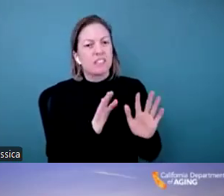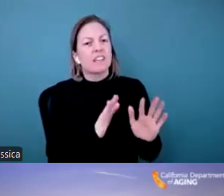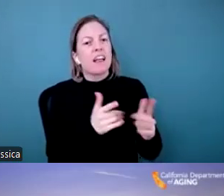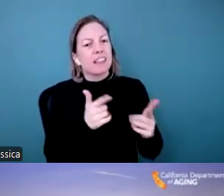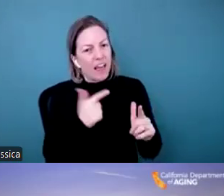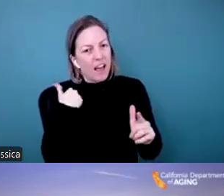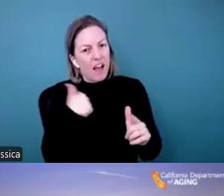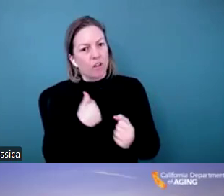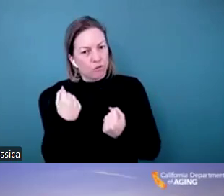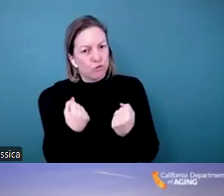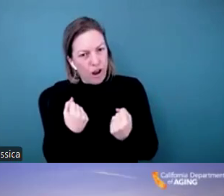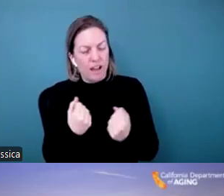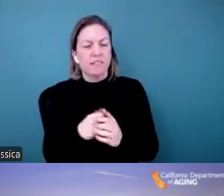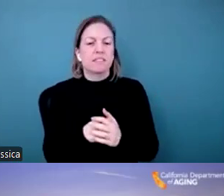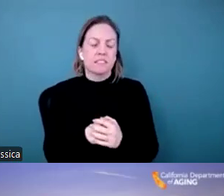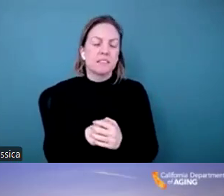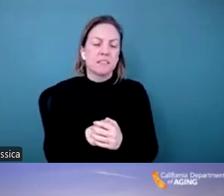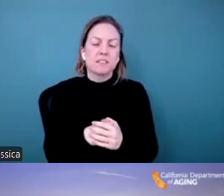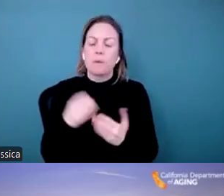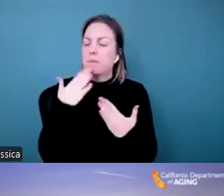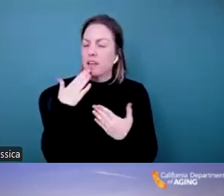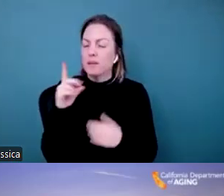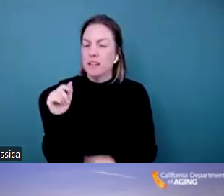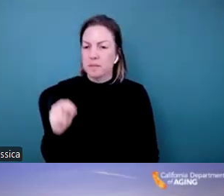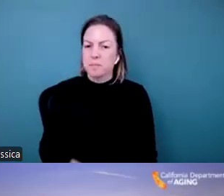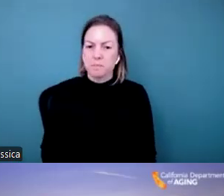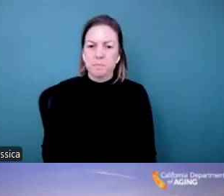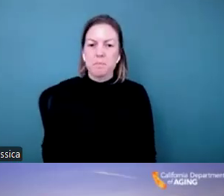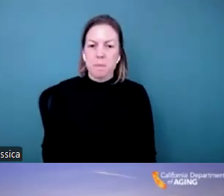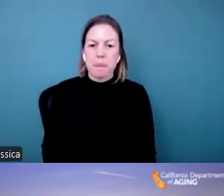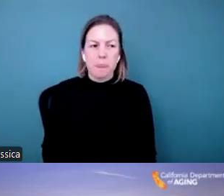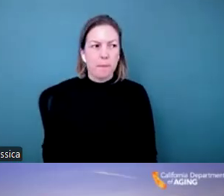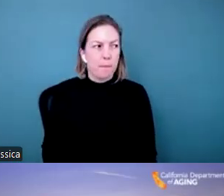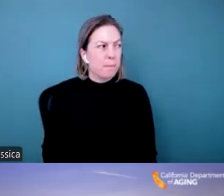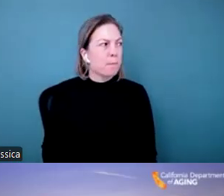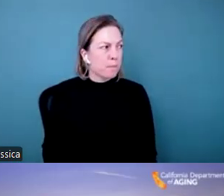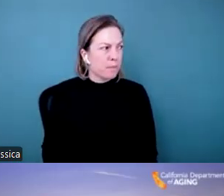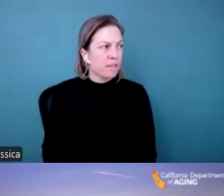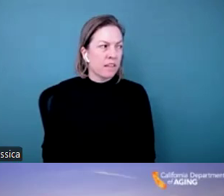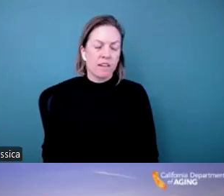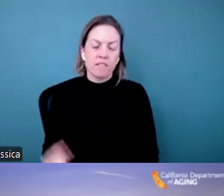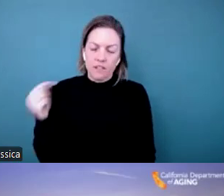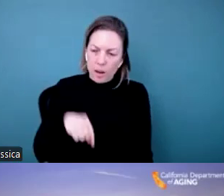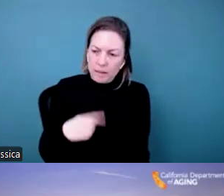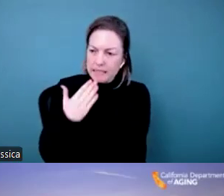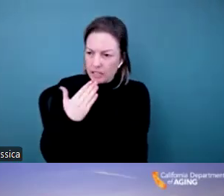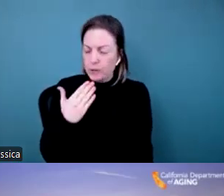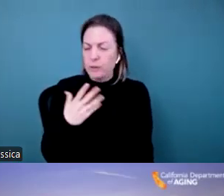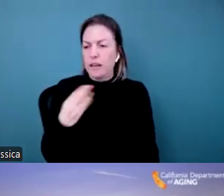him. So thanks again, Dan. Thanks again, Dan, for being here and giving